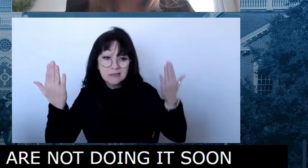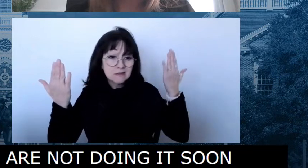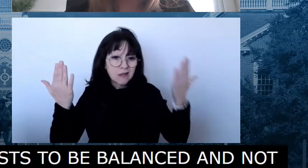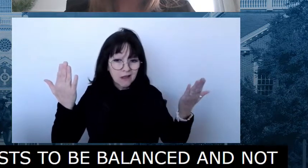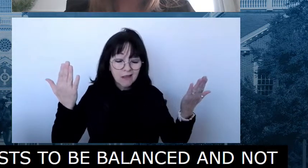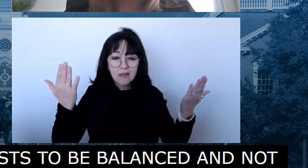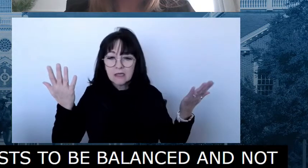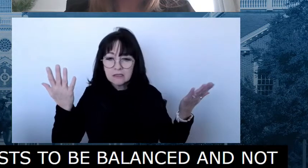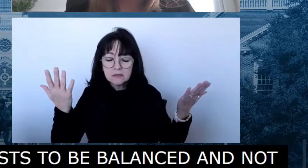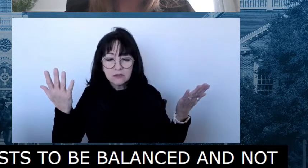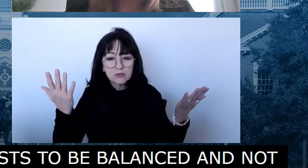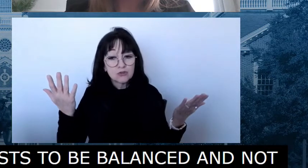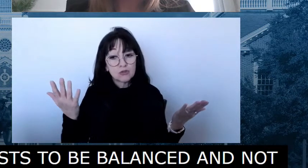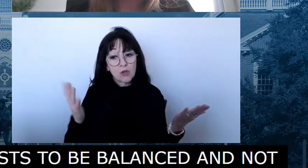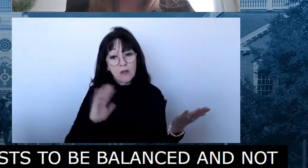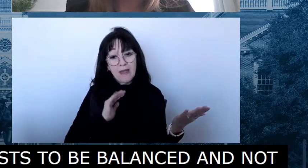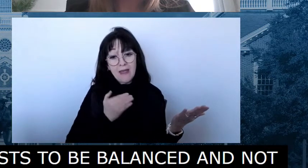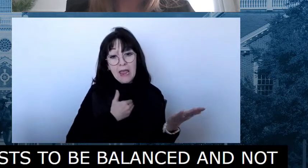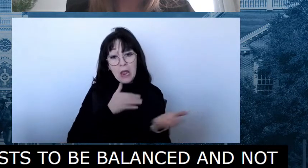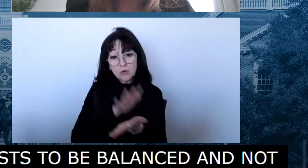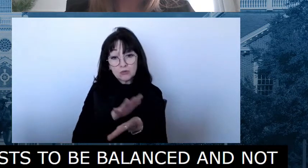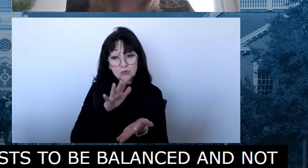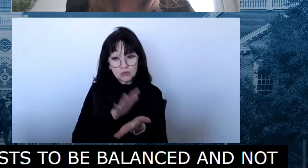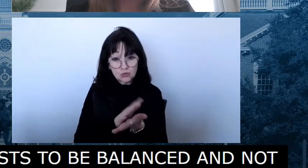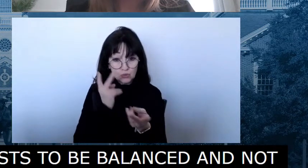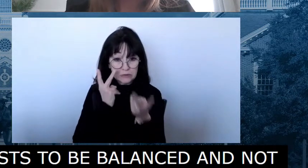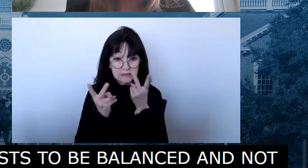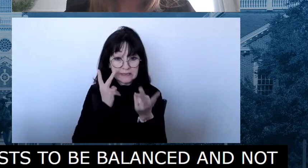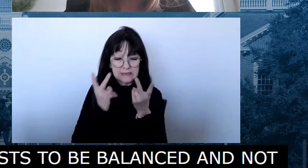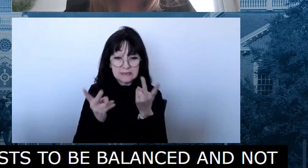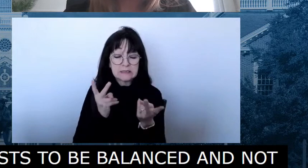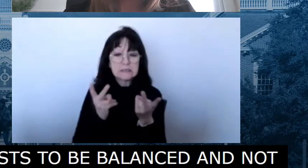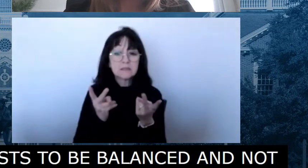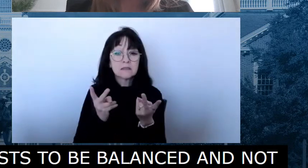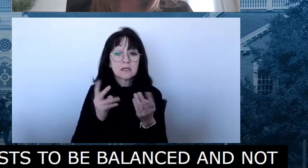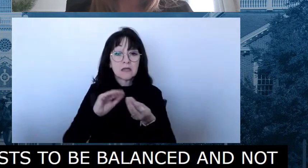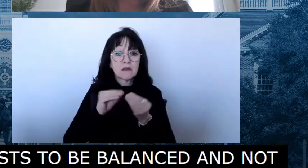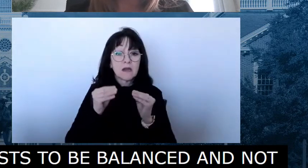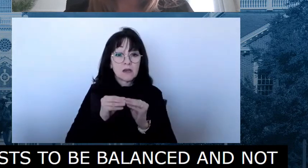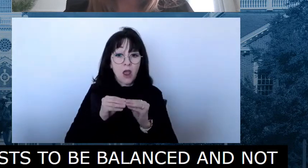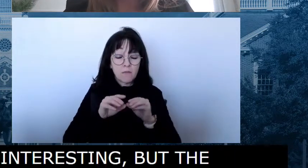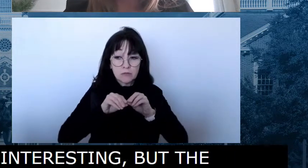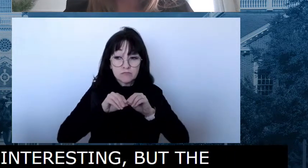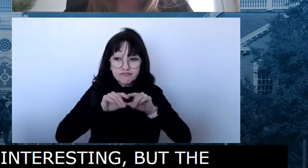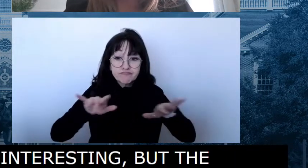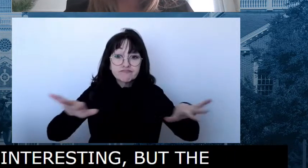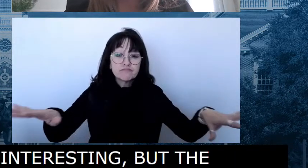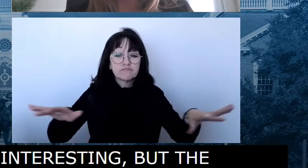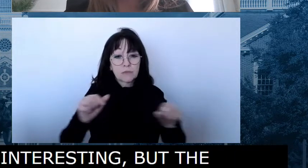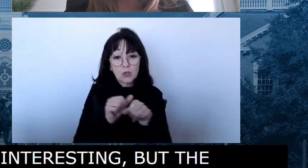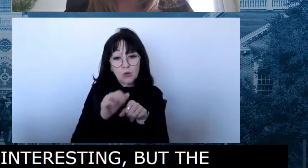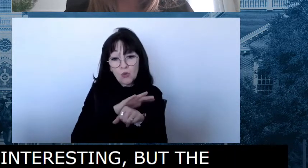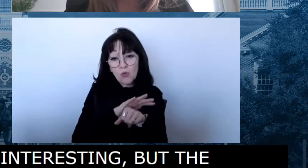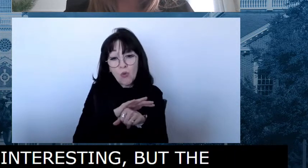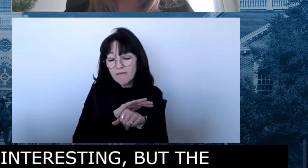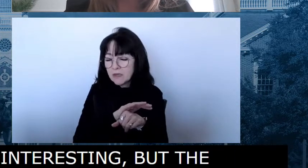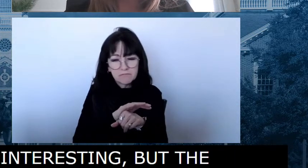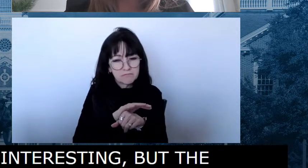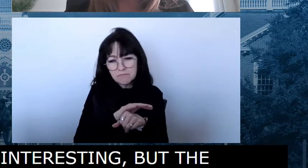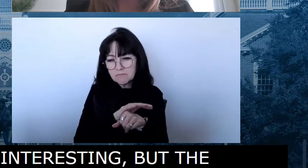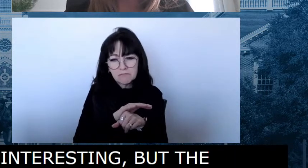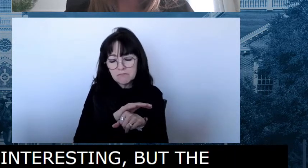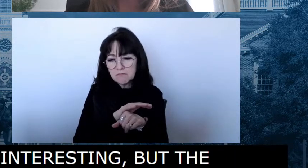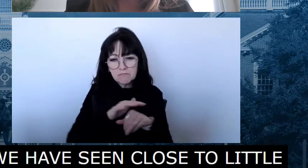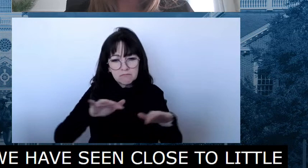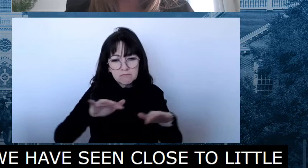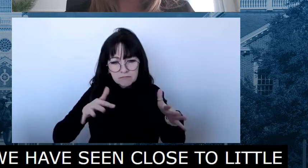spread in our schools. And so it's really a question of that, I've been